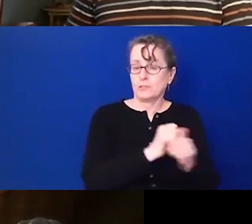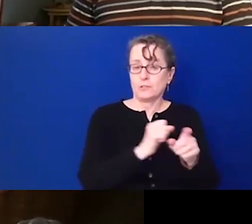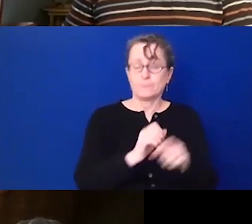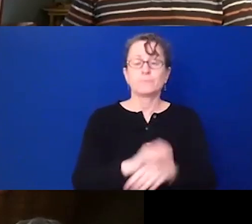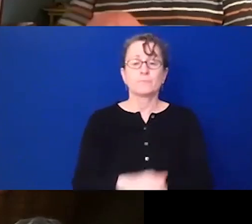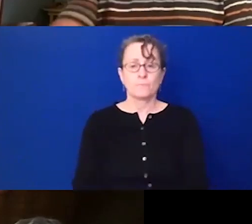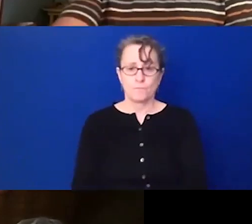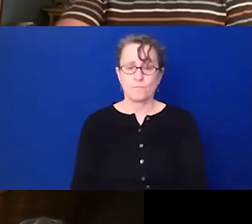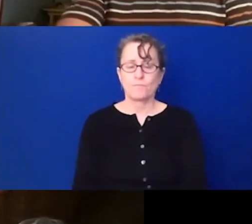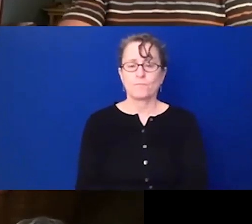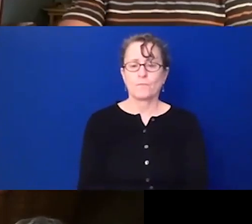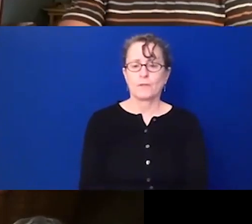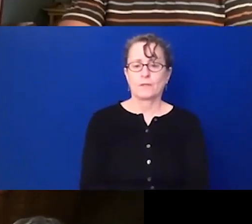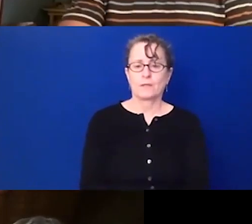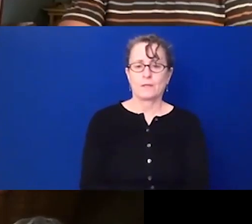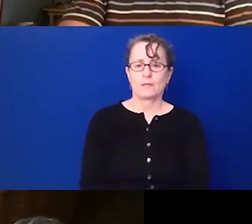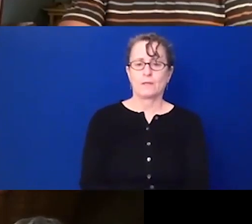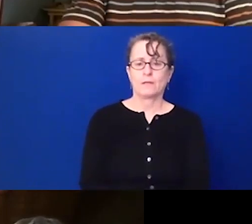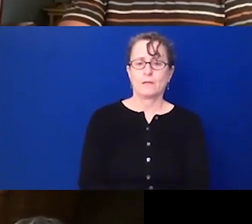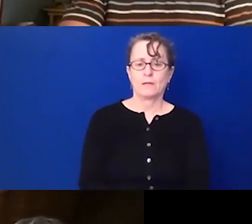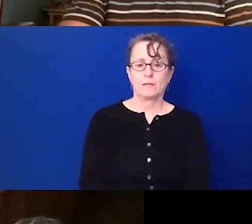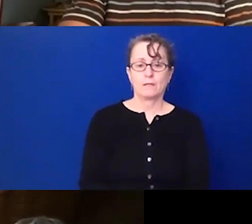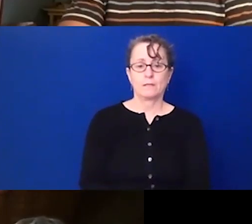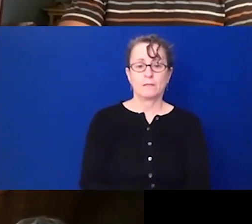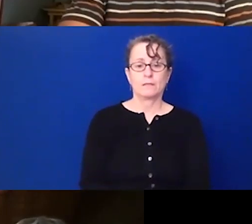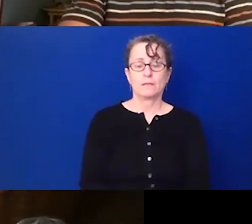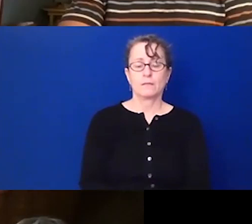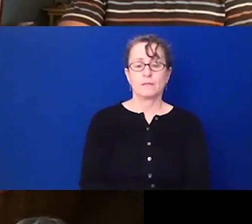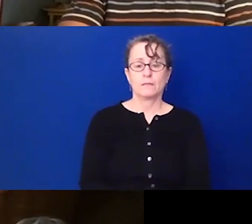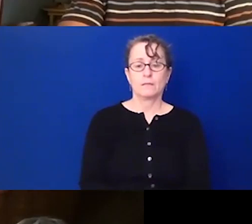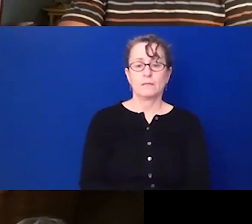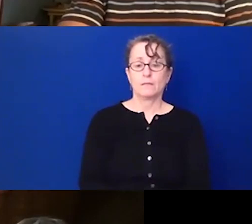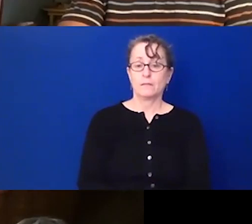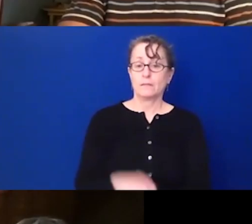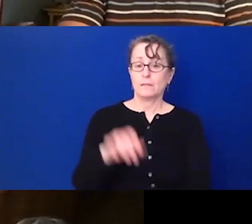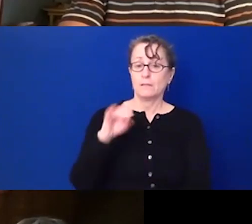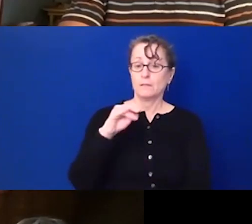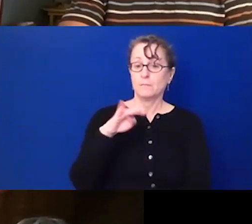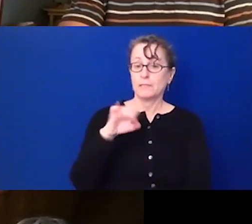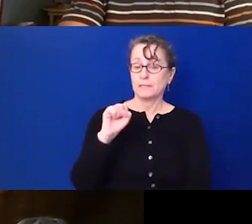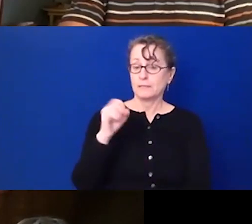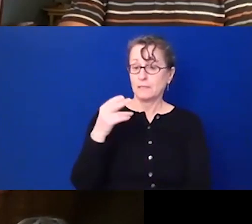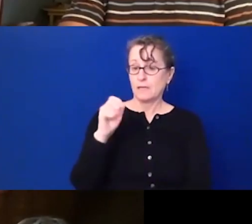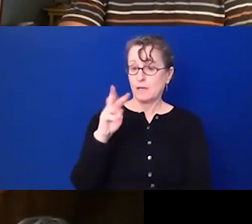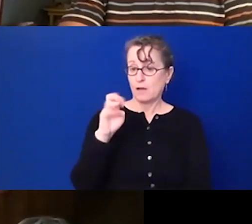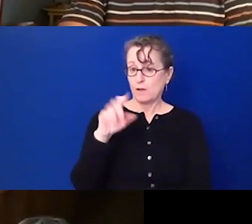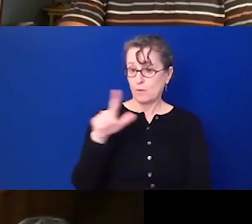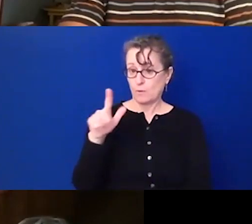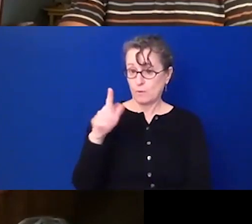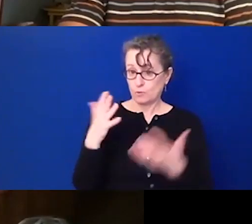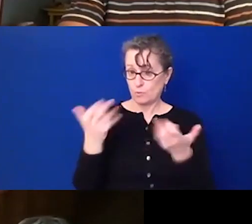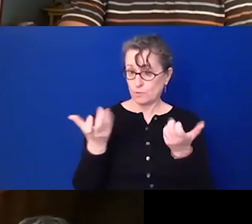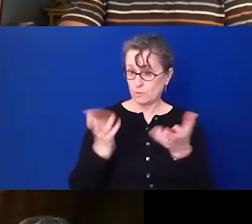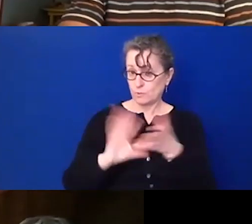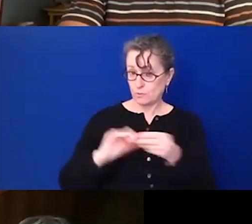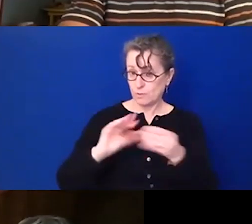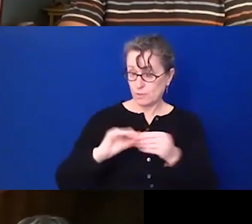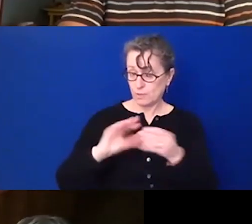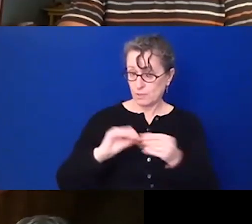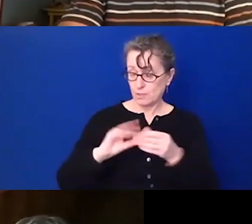Great. Do we want to hear from Ms. Howell about